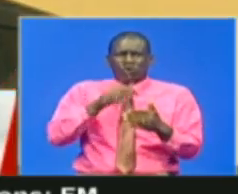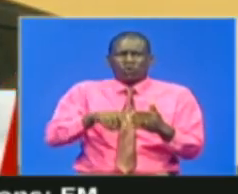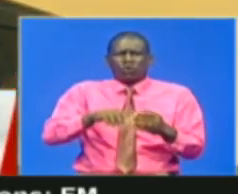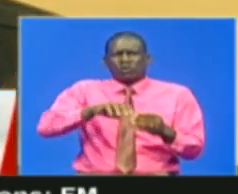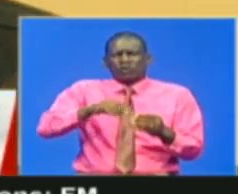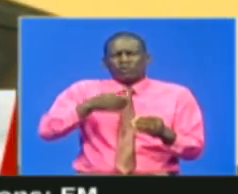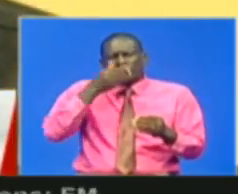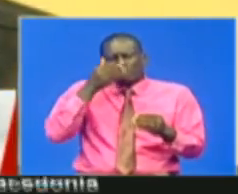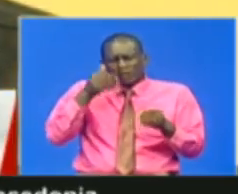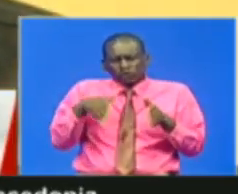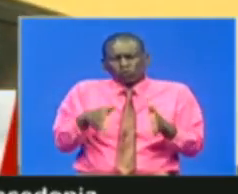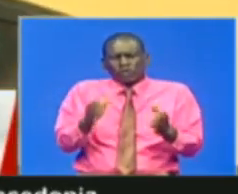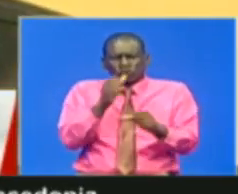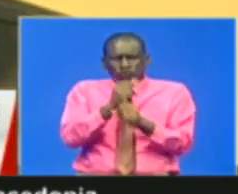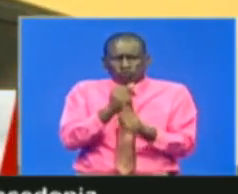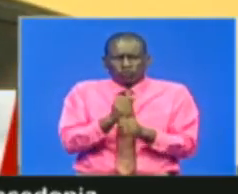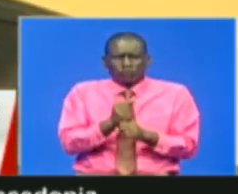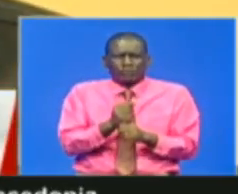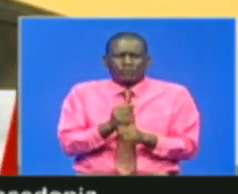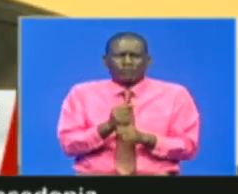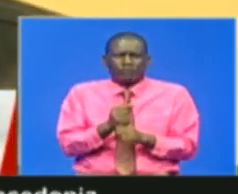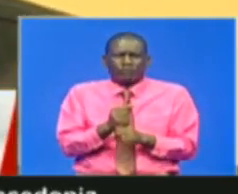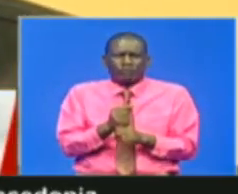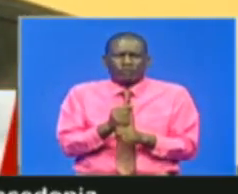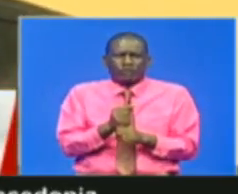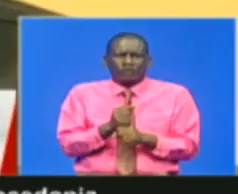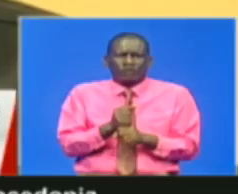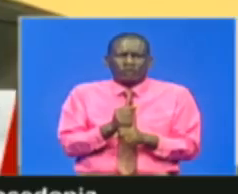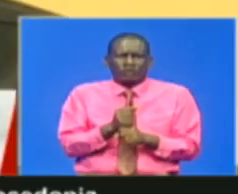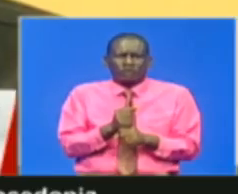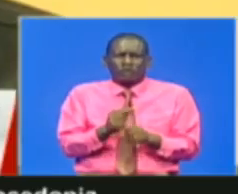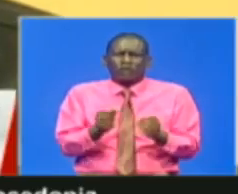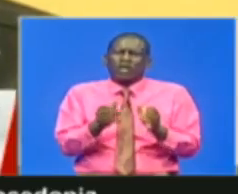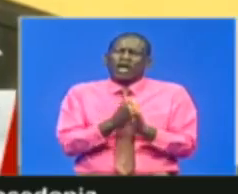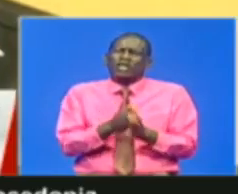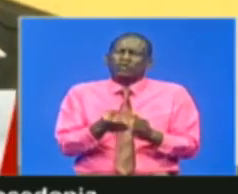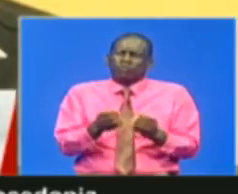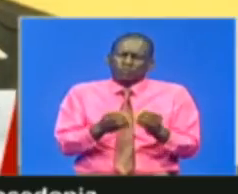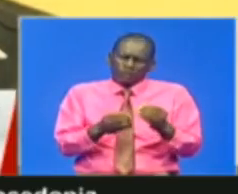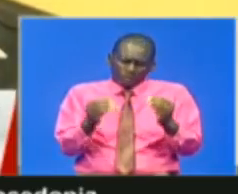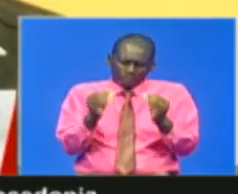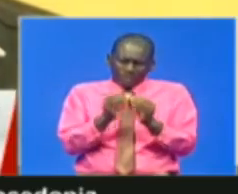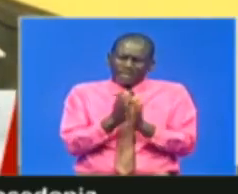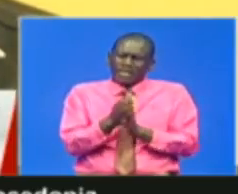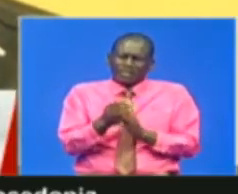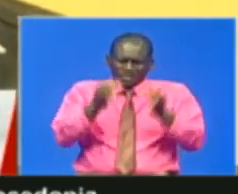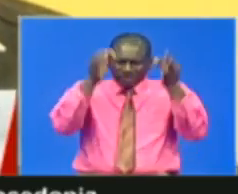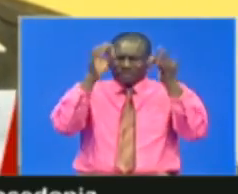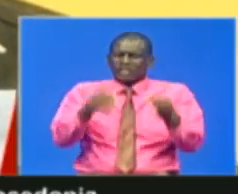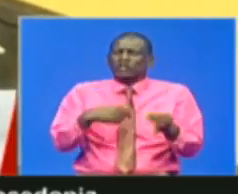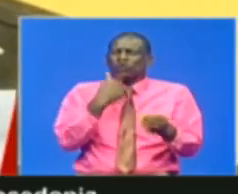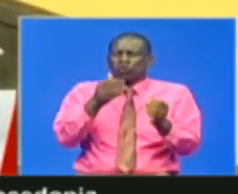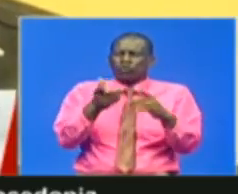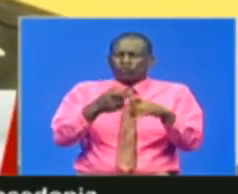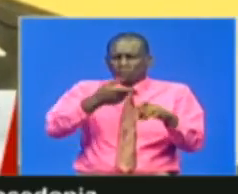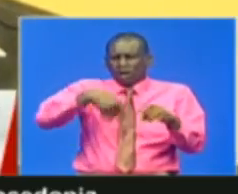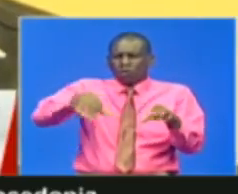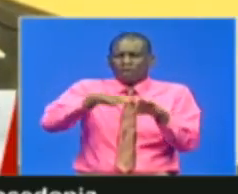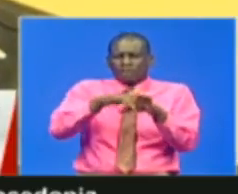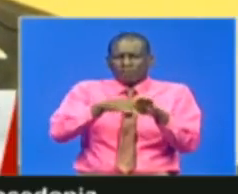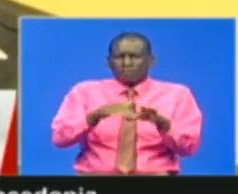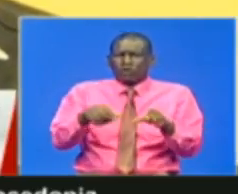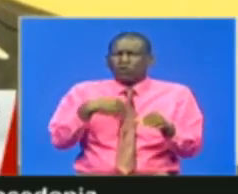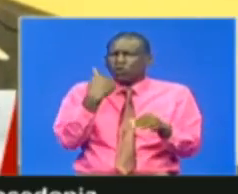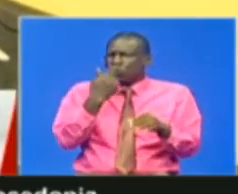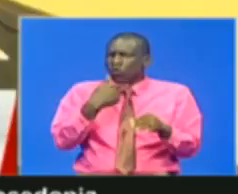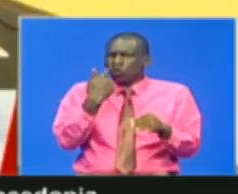best interests and who among our members is